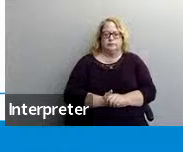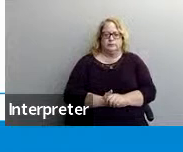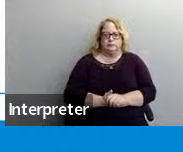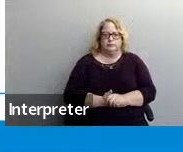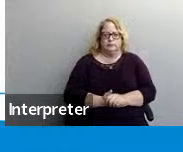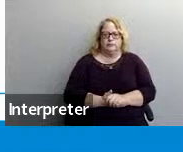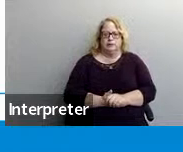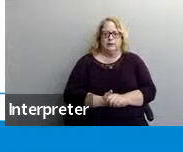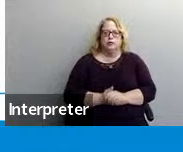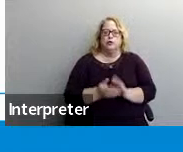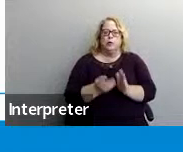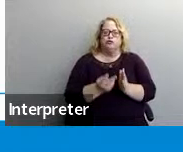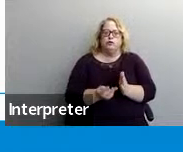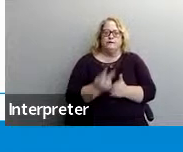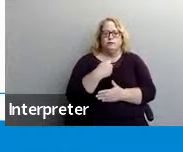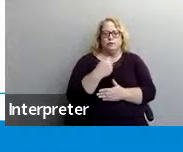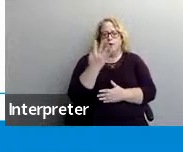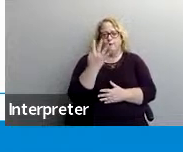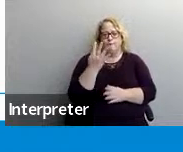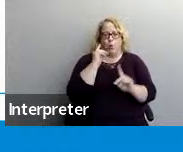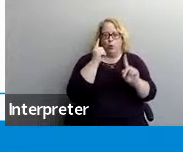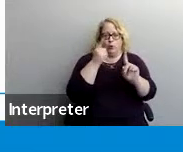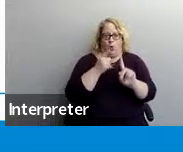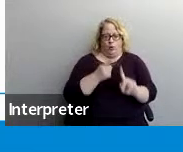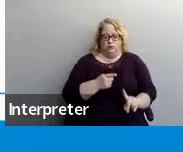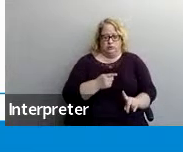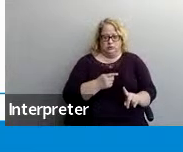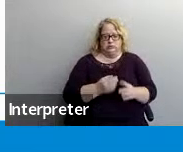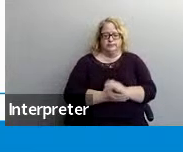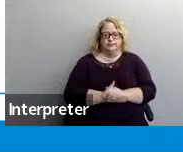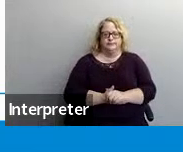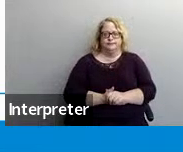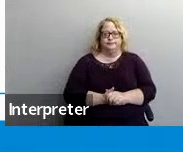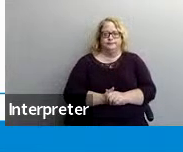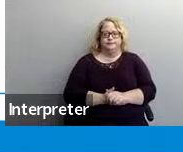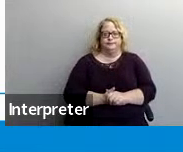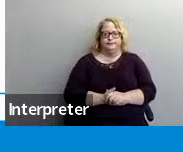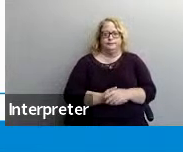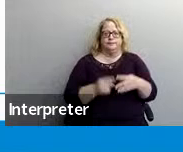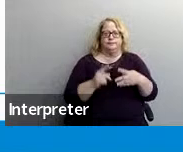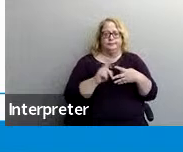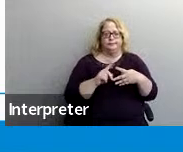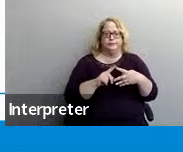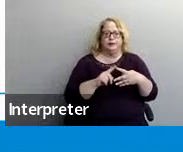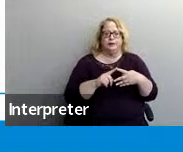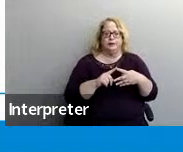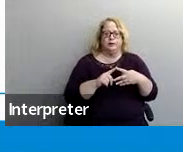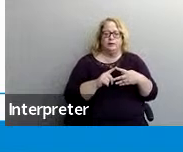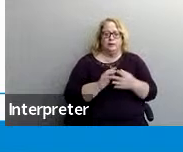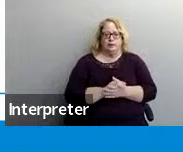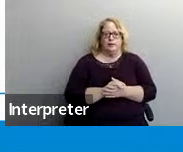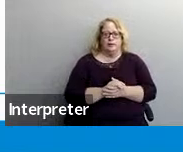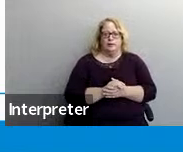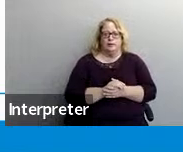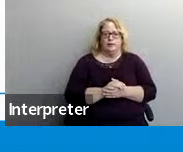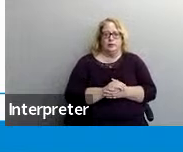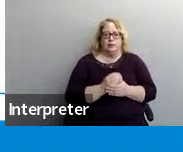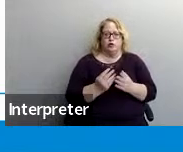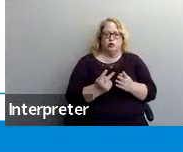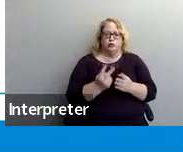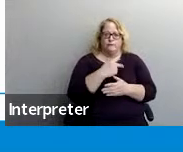So just a quick review of our 4 major goals for curriculum and instruction. First of all, the review of